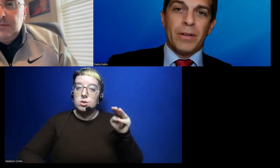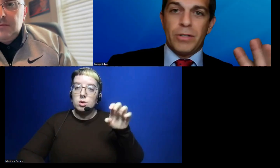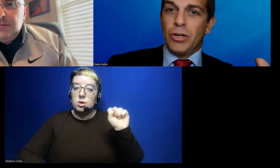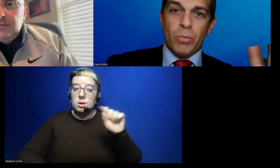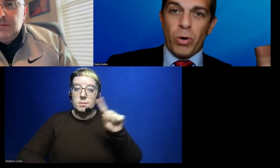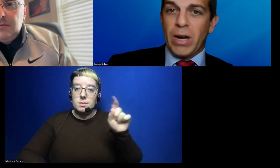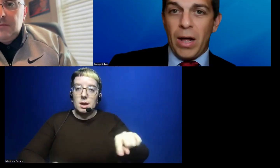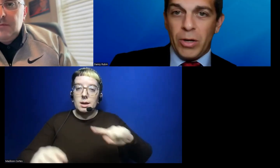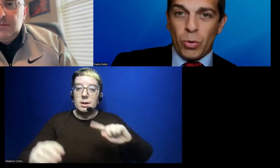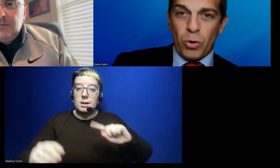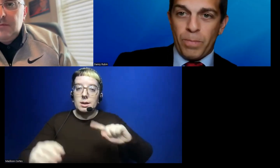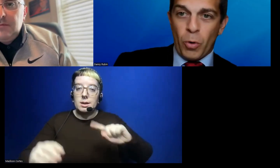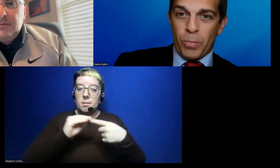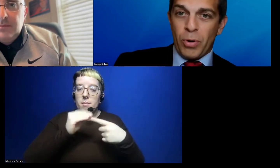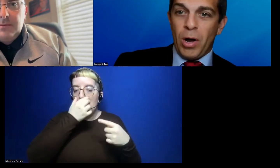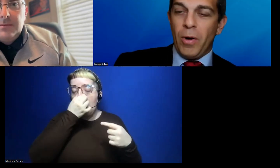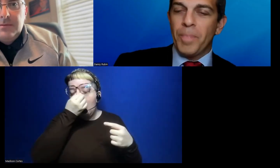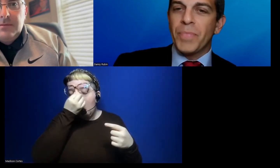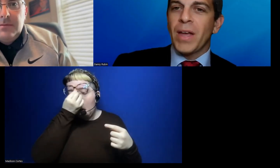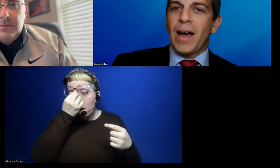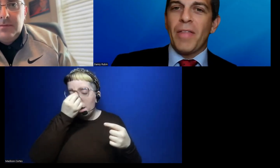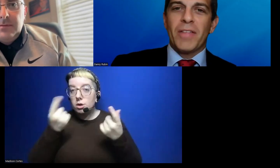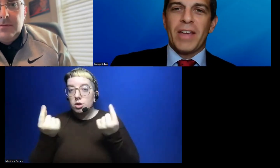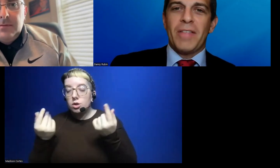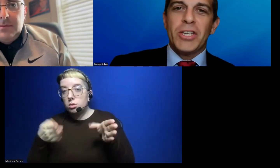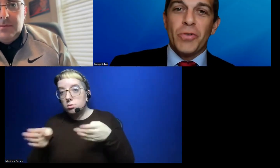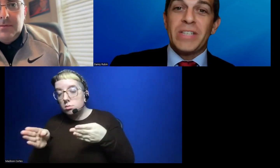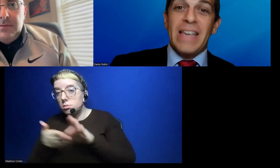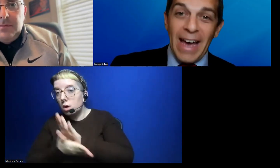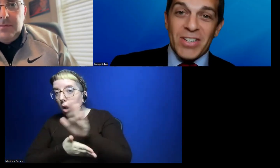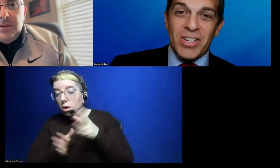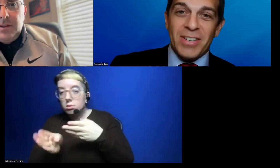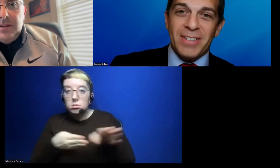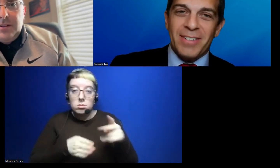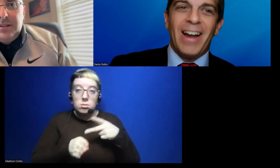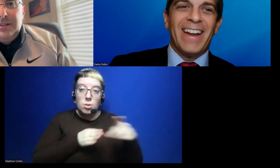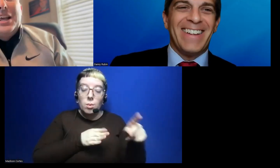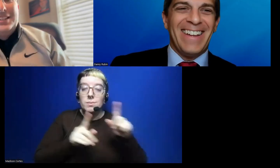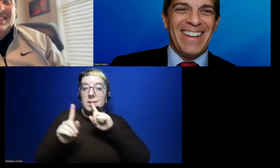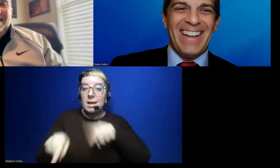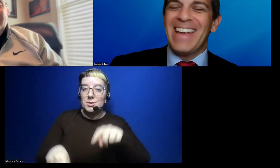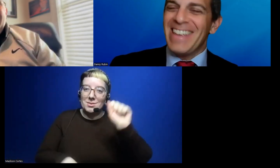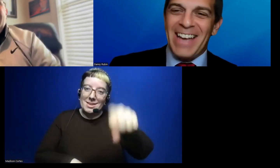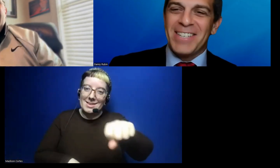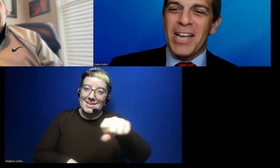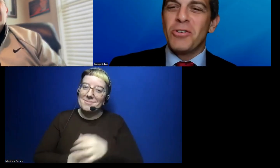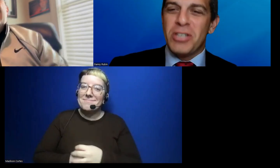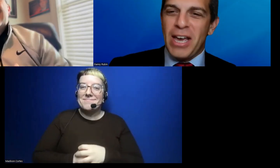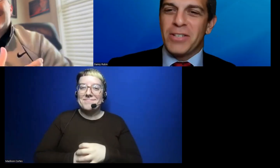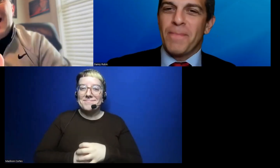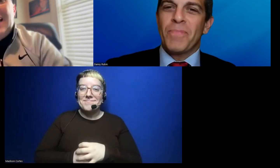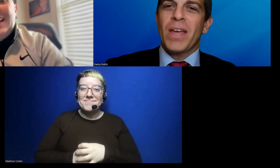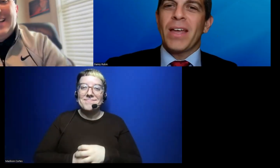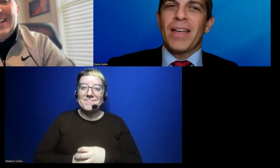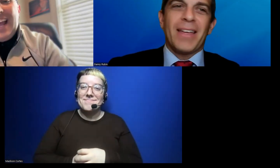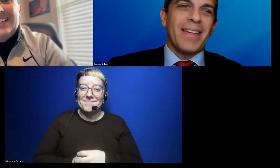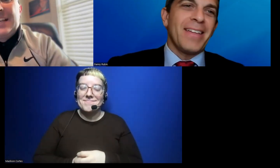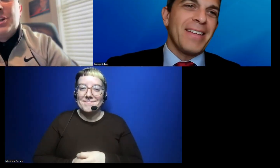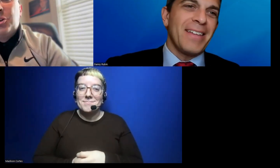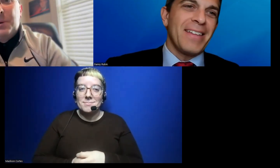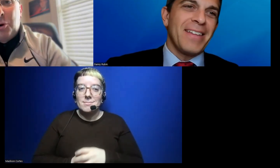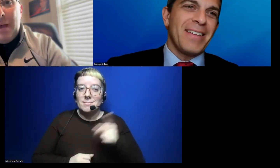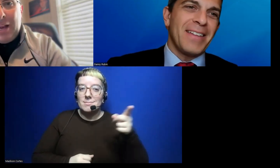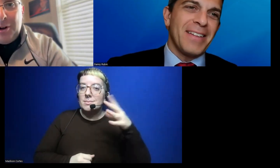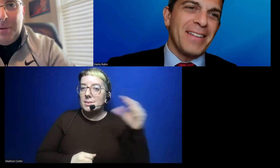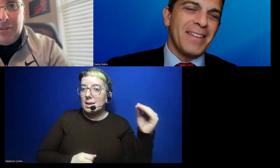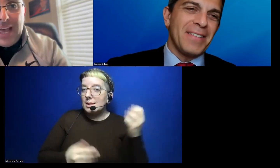about the do you do more college or pro? I think the answer is yes, right? Yeah. Yes, the answer is yes. And to give